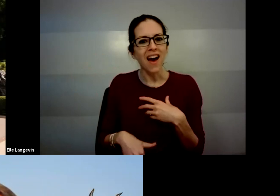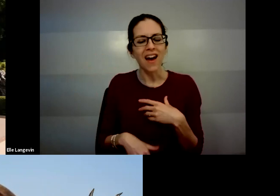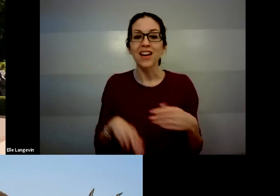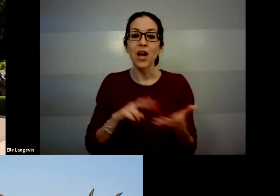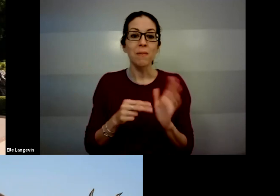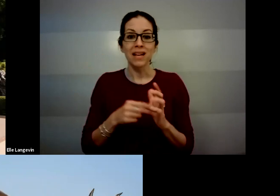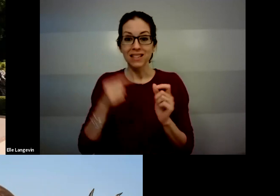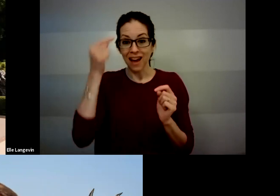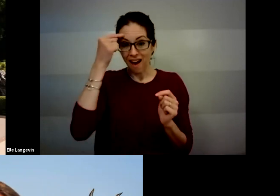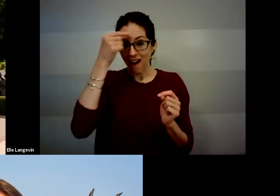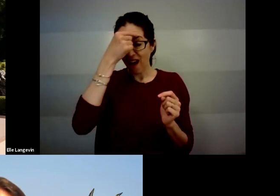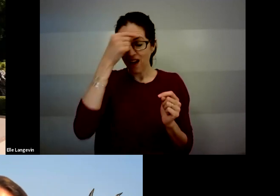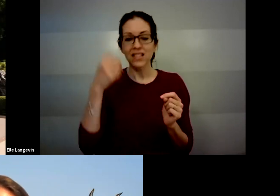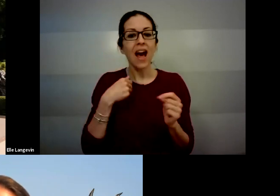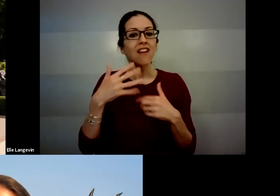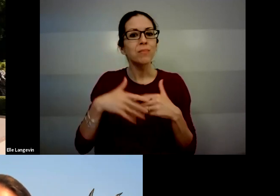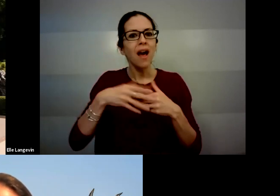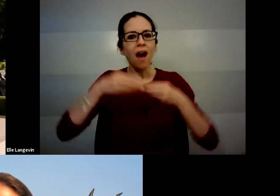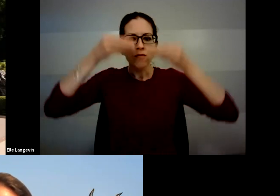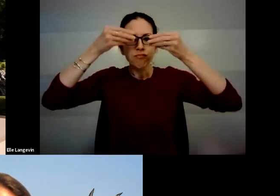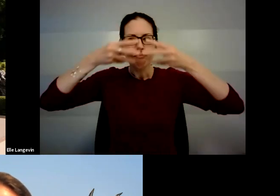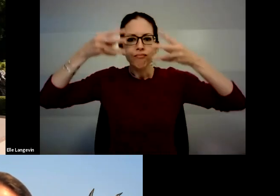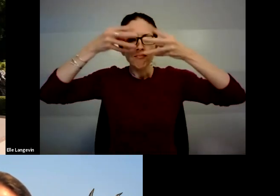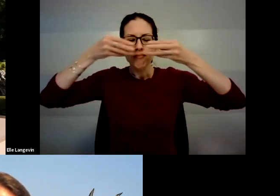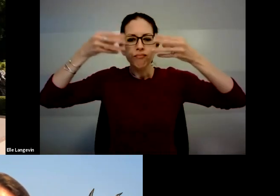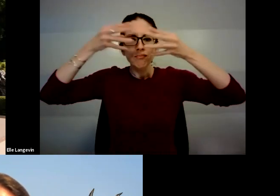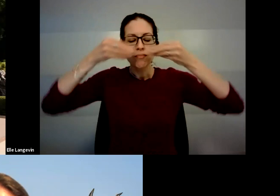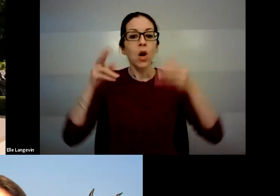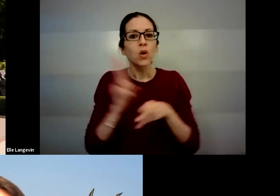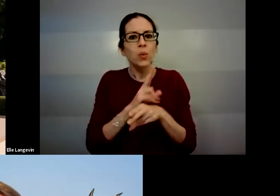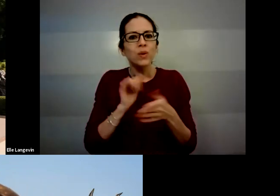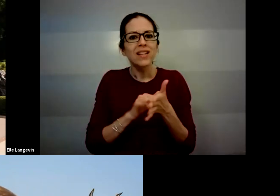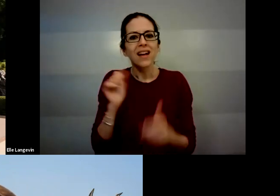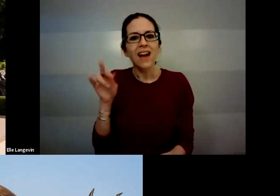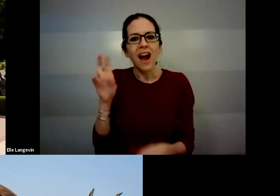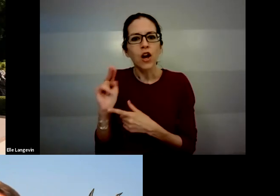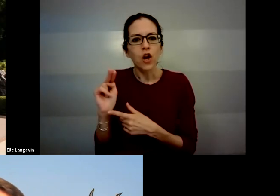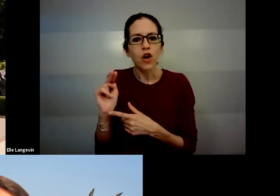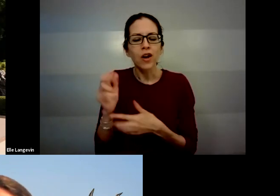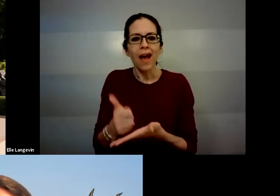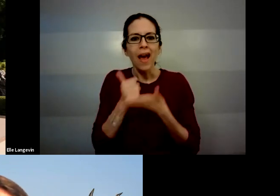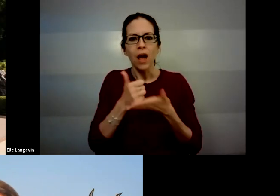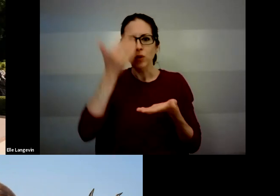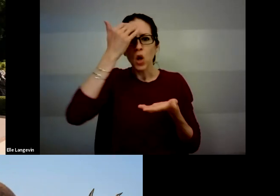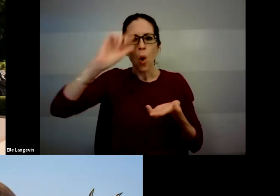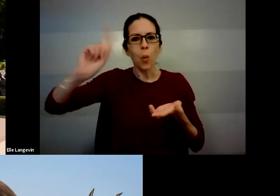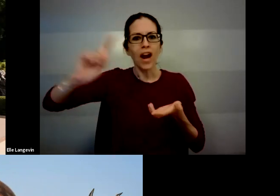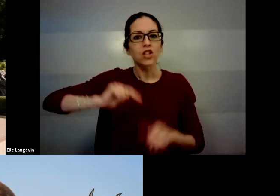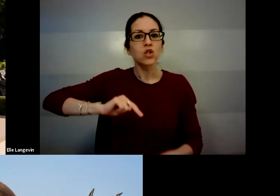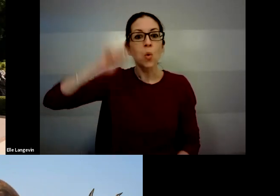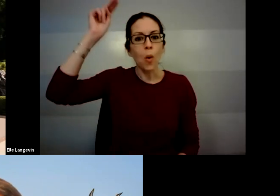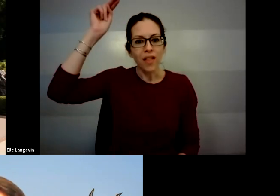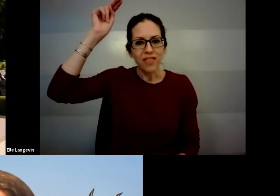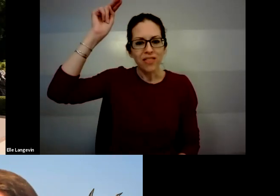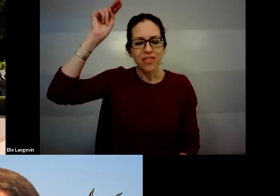their eyes, there's blood vessels in their eyes, and they can actually use that iron content to help them know where north is. So